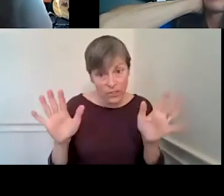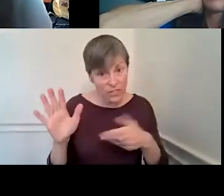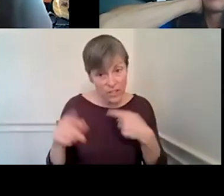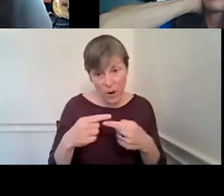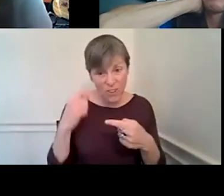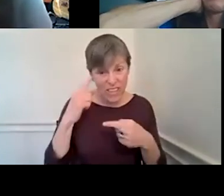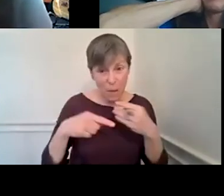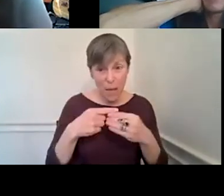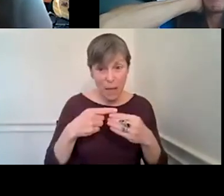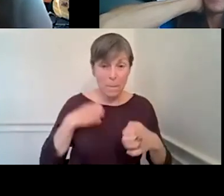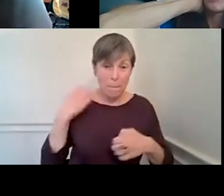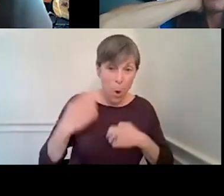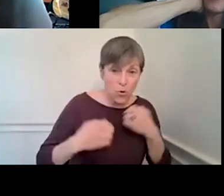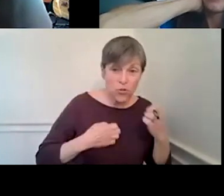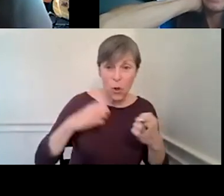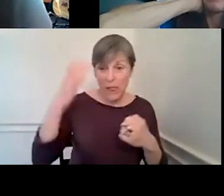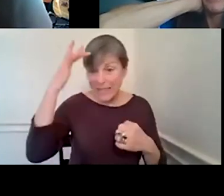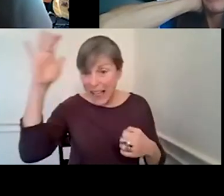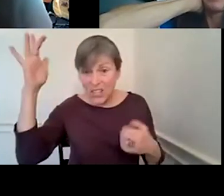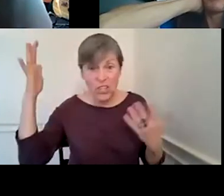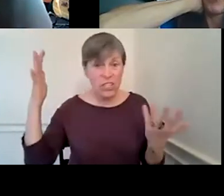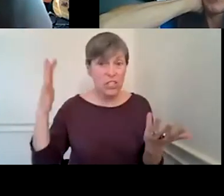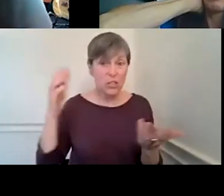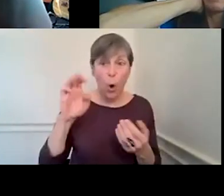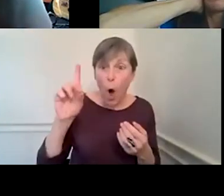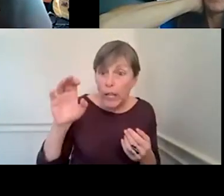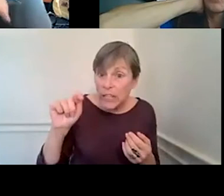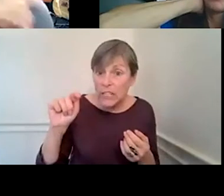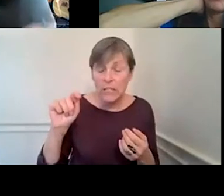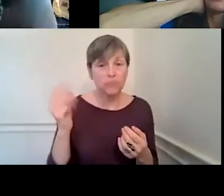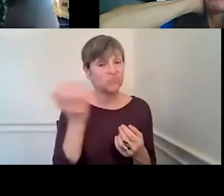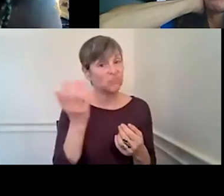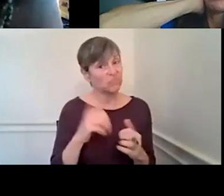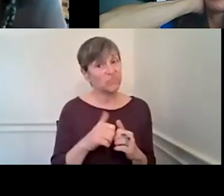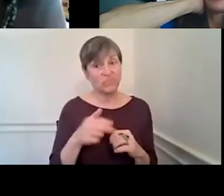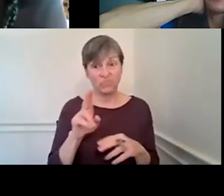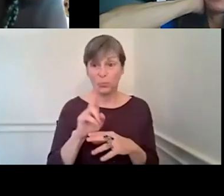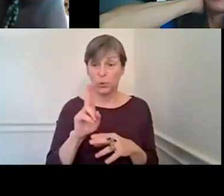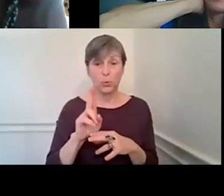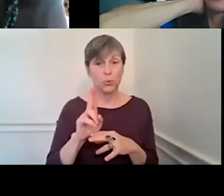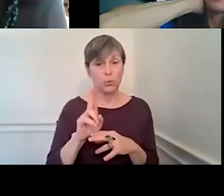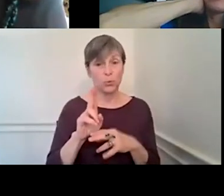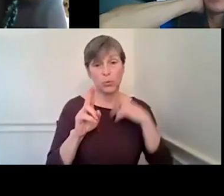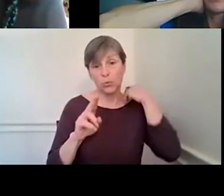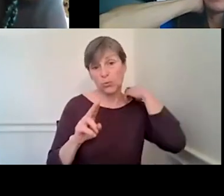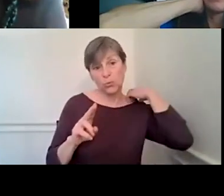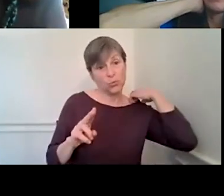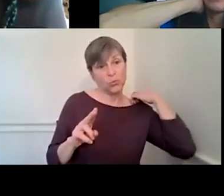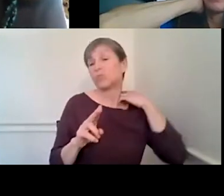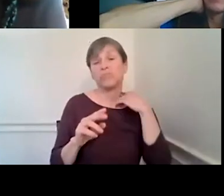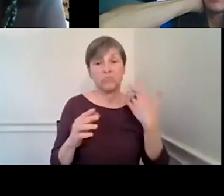of emotional intelligence, even in audits, I think that the use of basically where